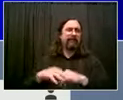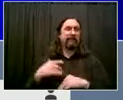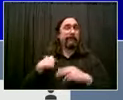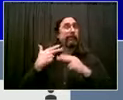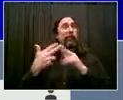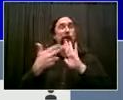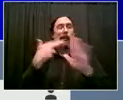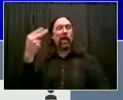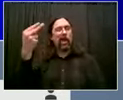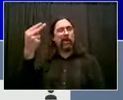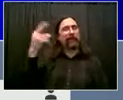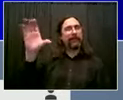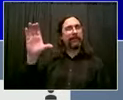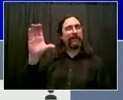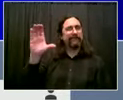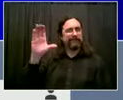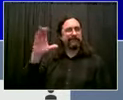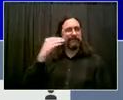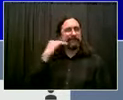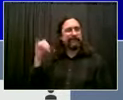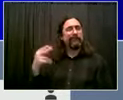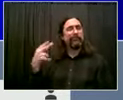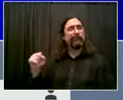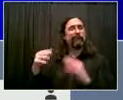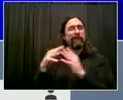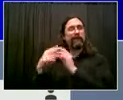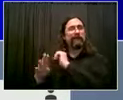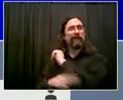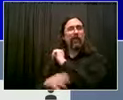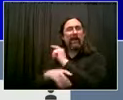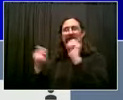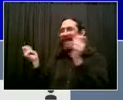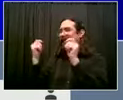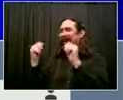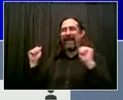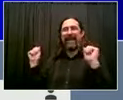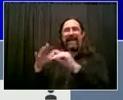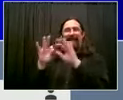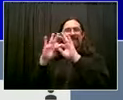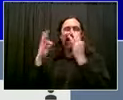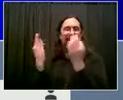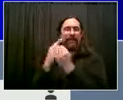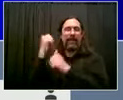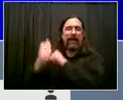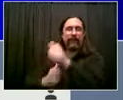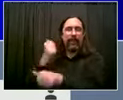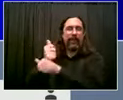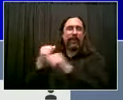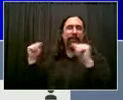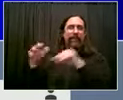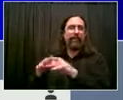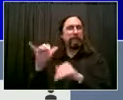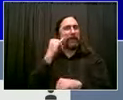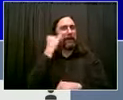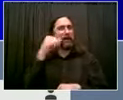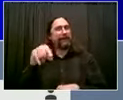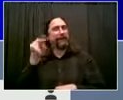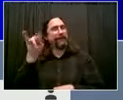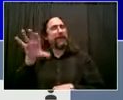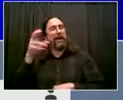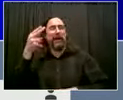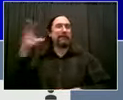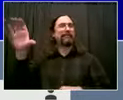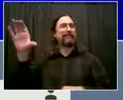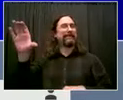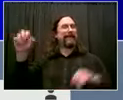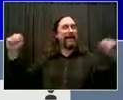to celebrate and support our city, where folks from all over the metropolitan region come back to their roots in the city, to support New York City's